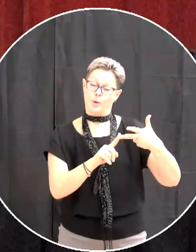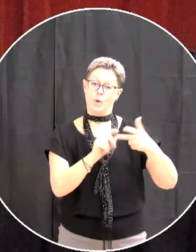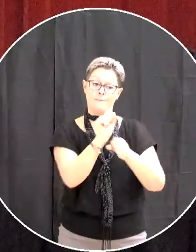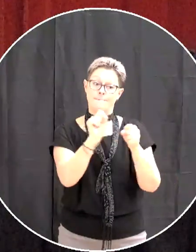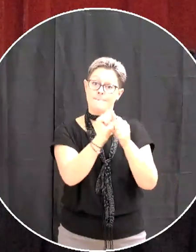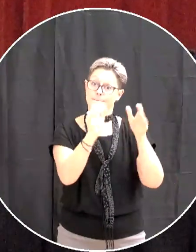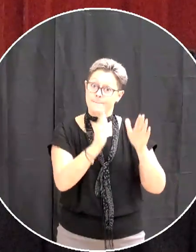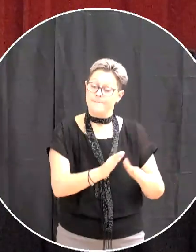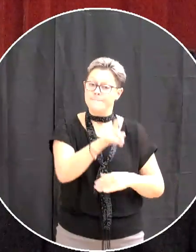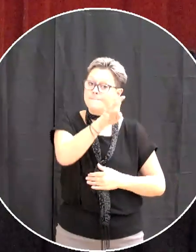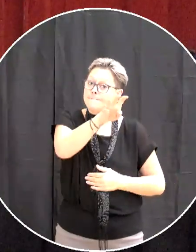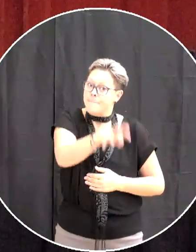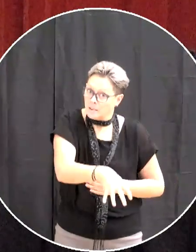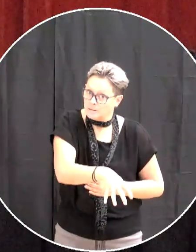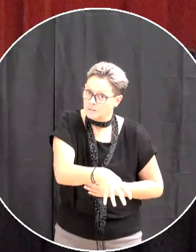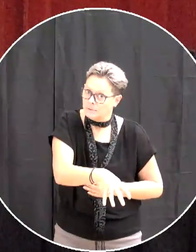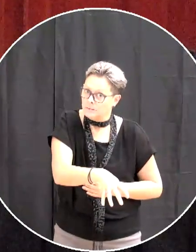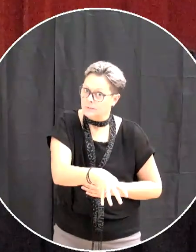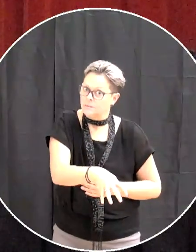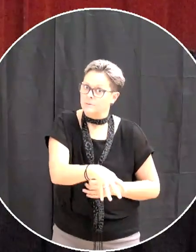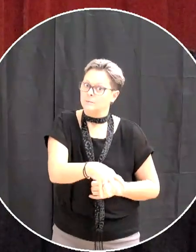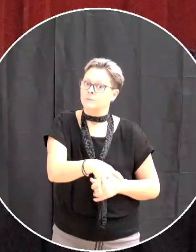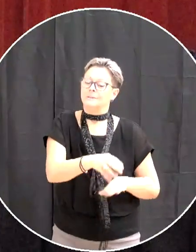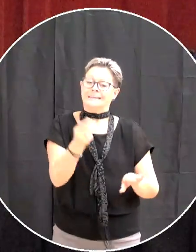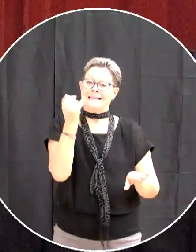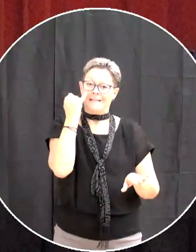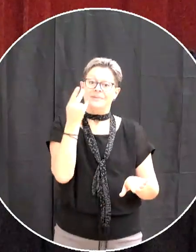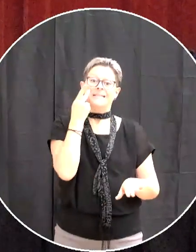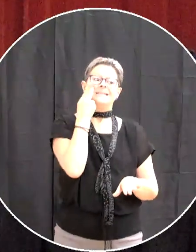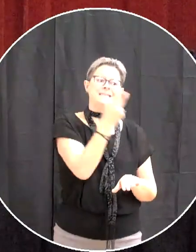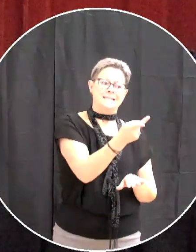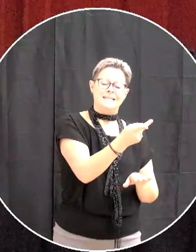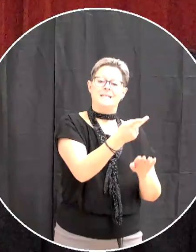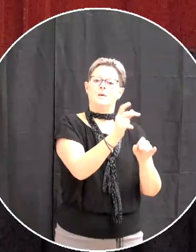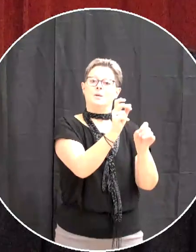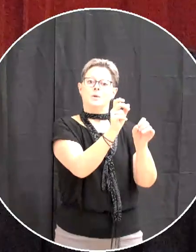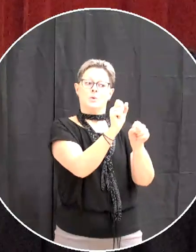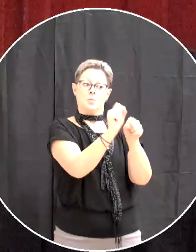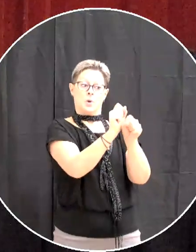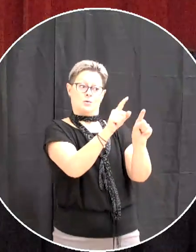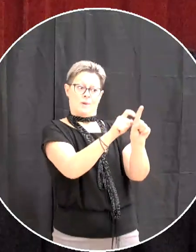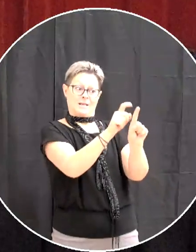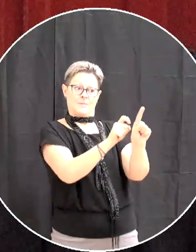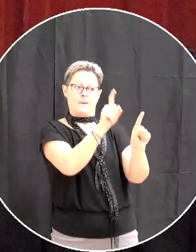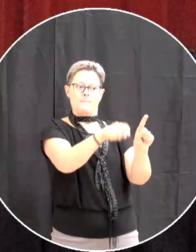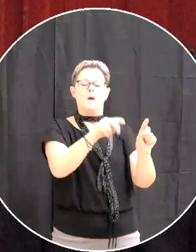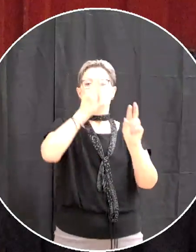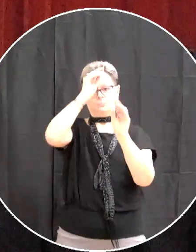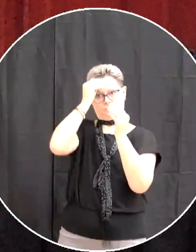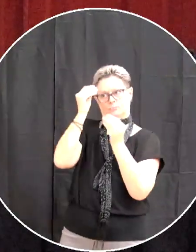to report observed instances of workplace harassment to their manager.